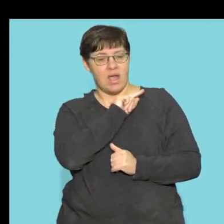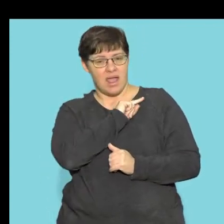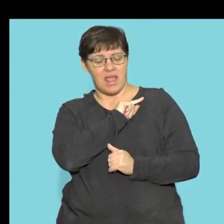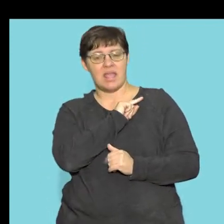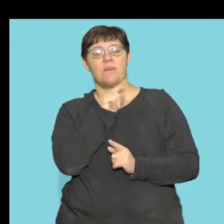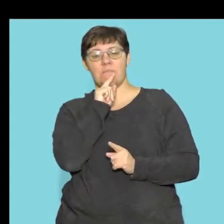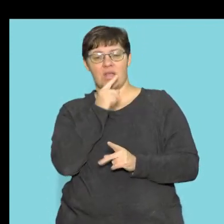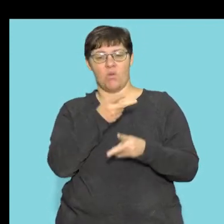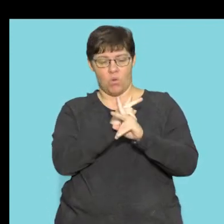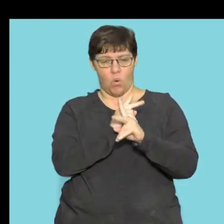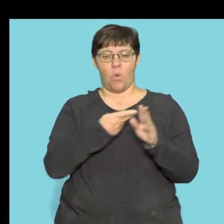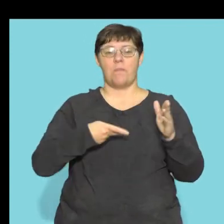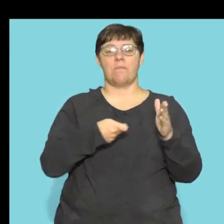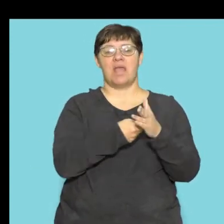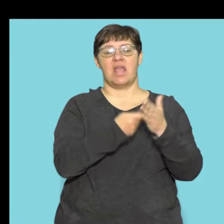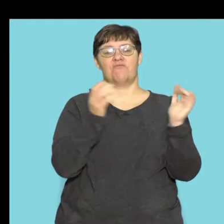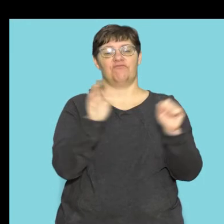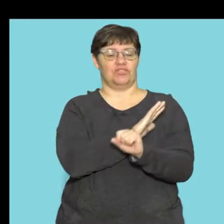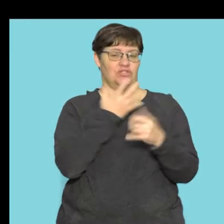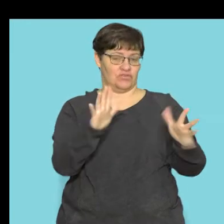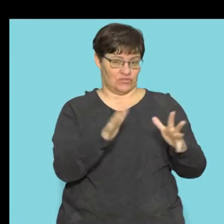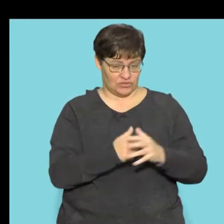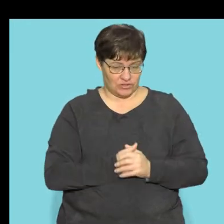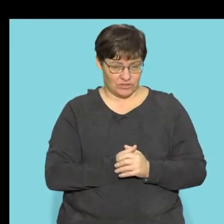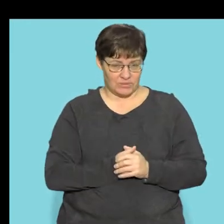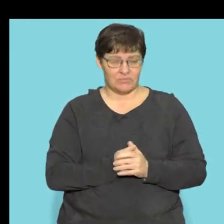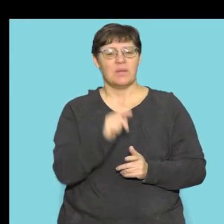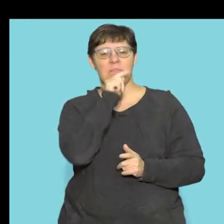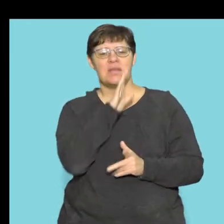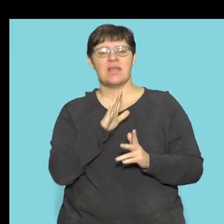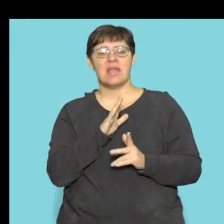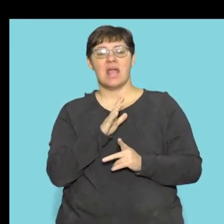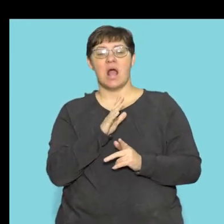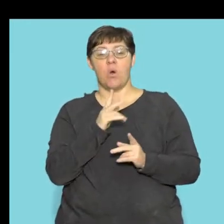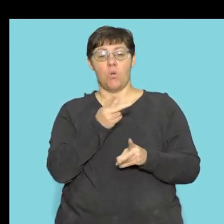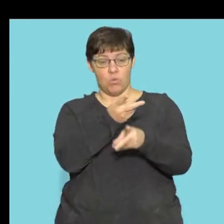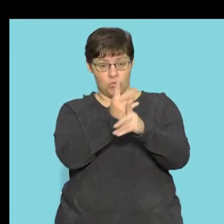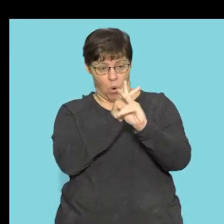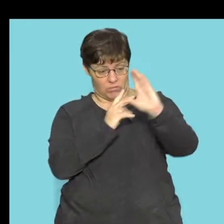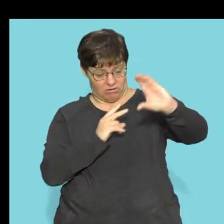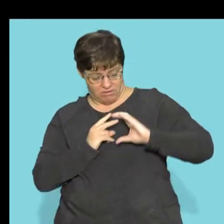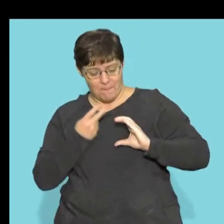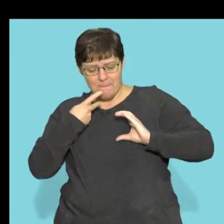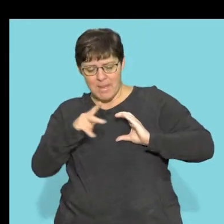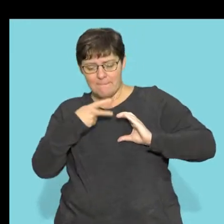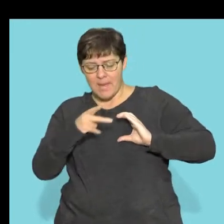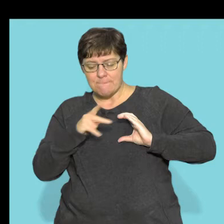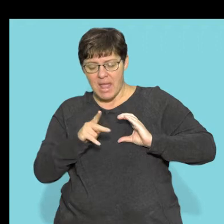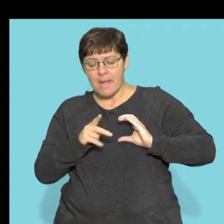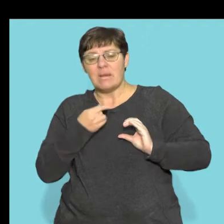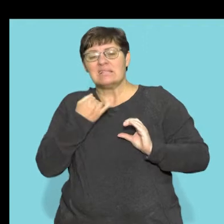to settle the loan. So meaning to make the loan to be equal to 0. That's what we are talking